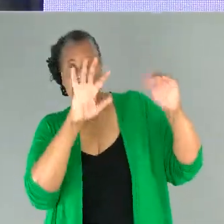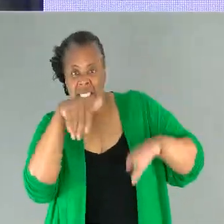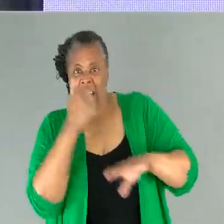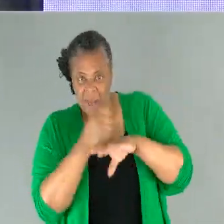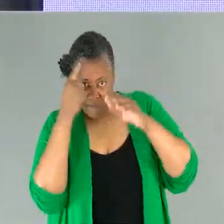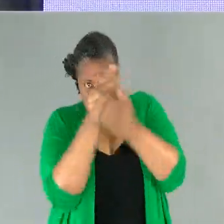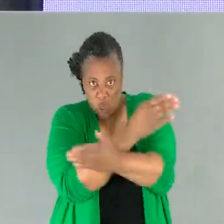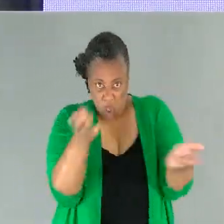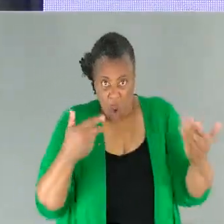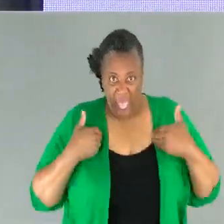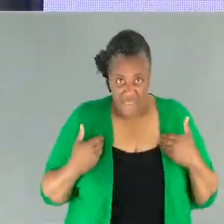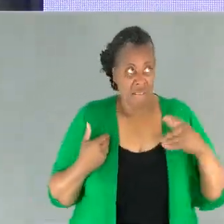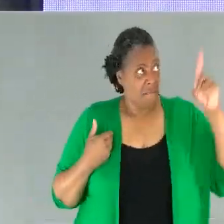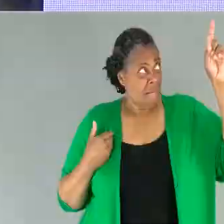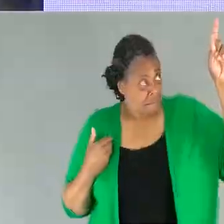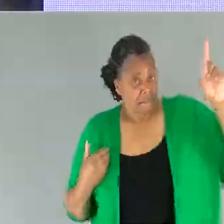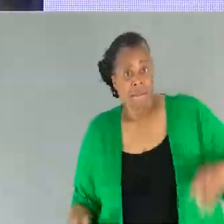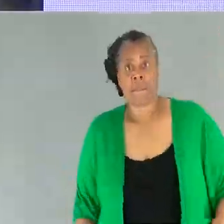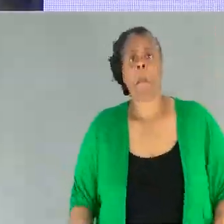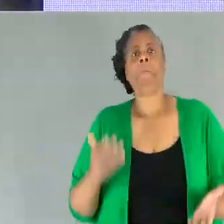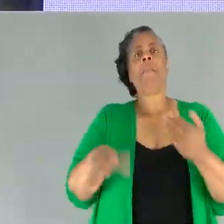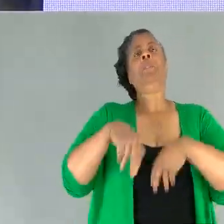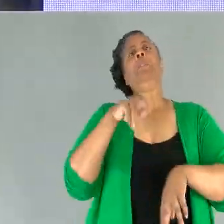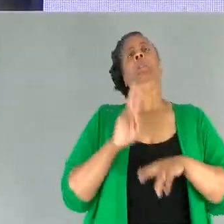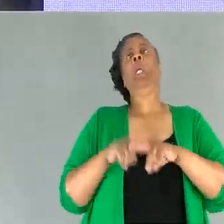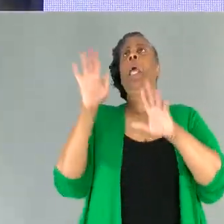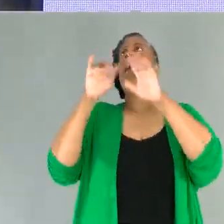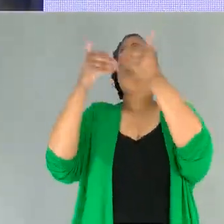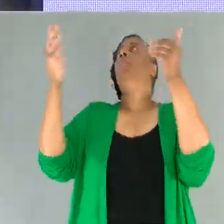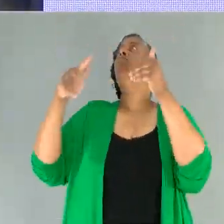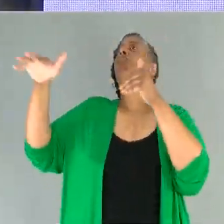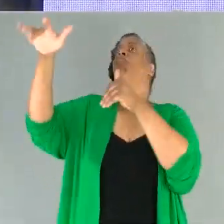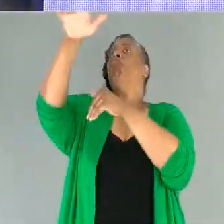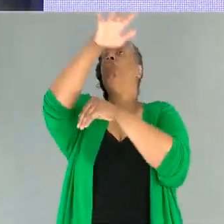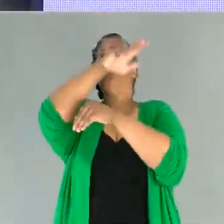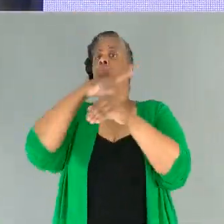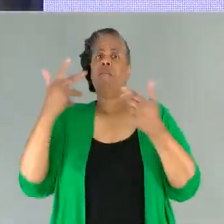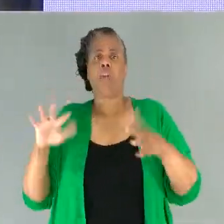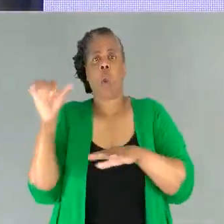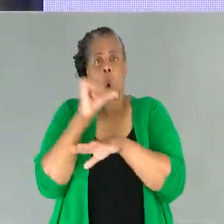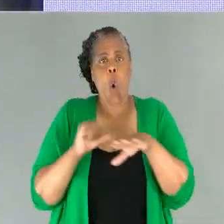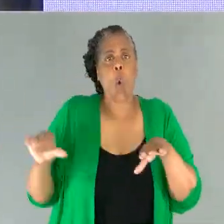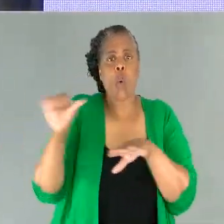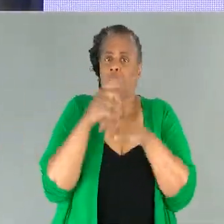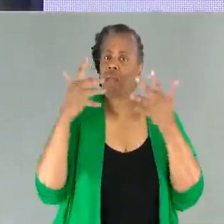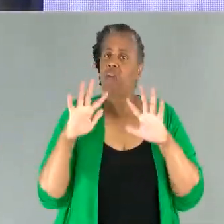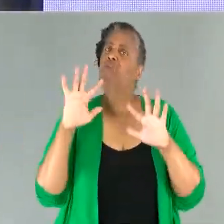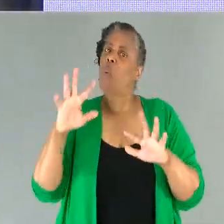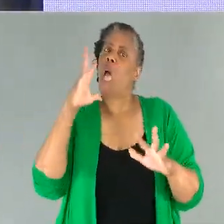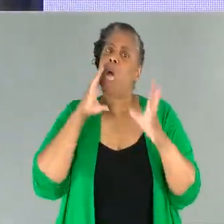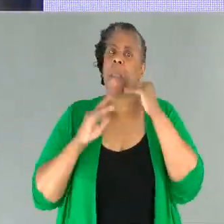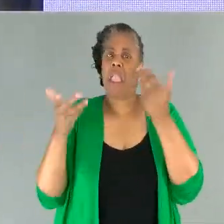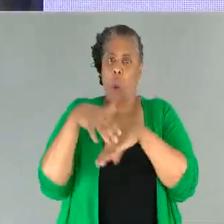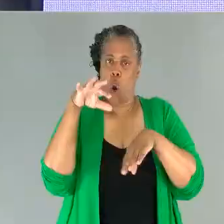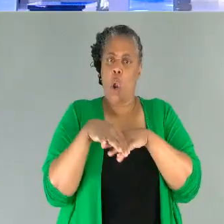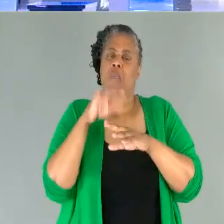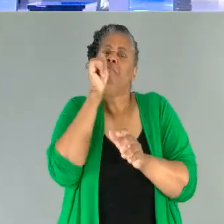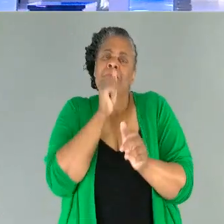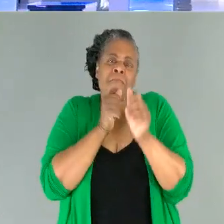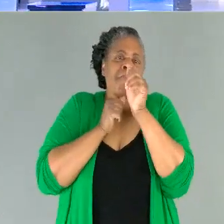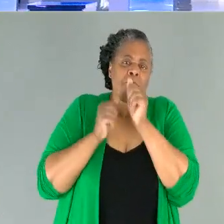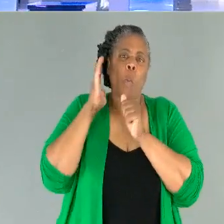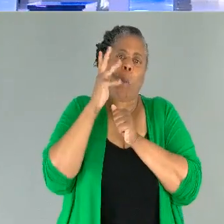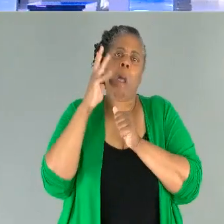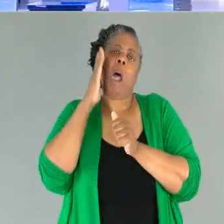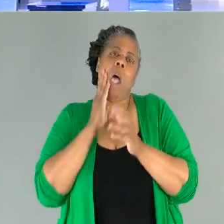has prepared for you. You're seated in heavenly realms. You're anointed to go through something on the earth. But the Lord